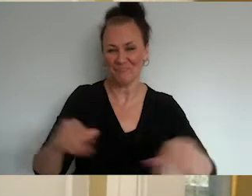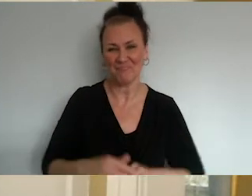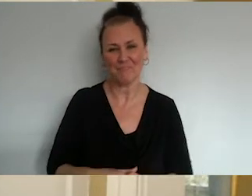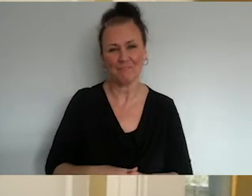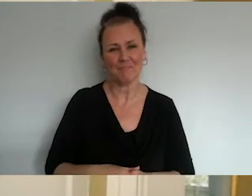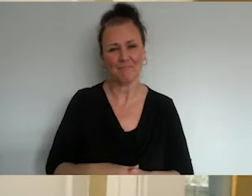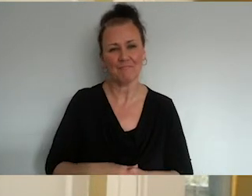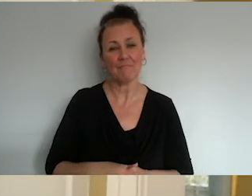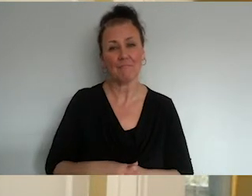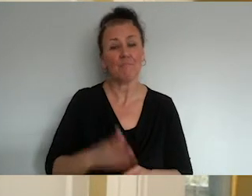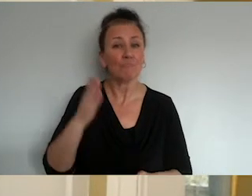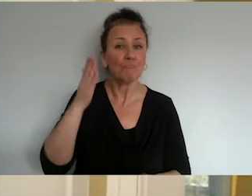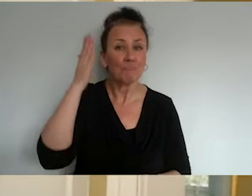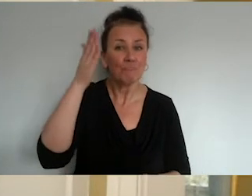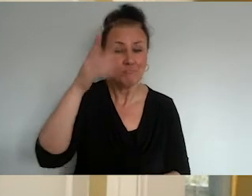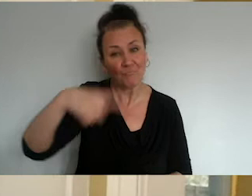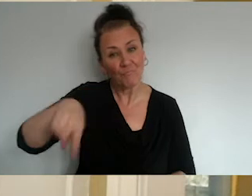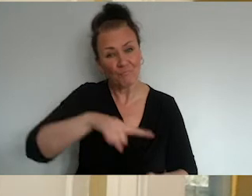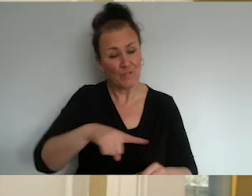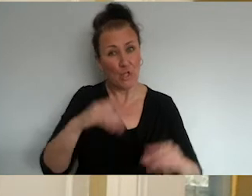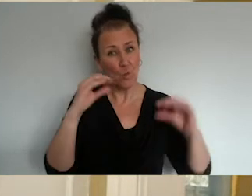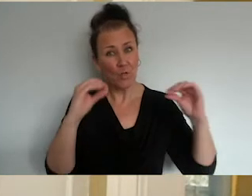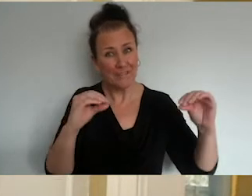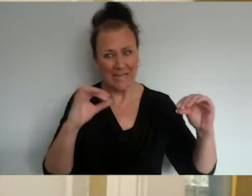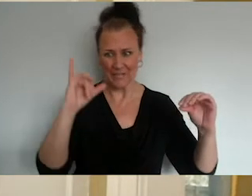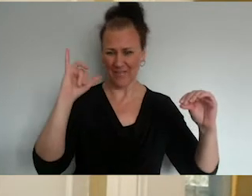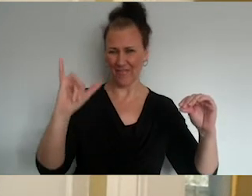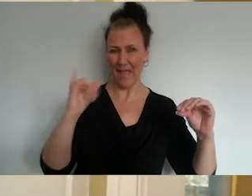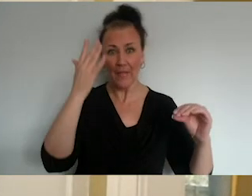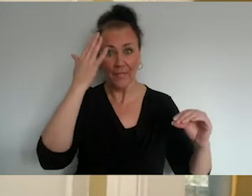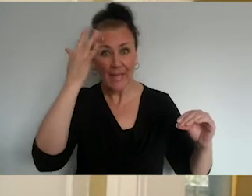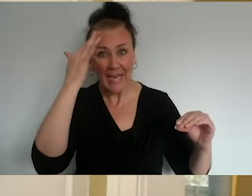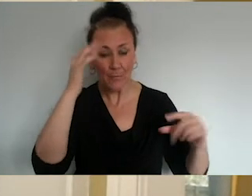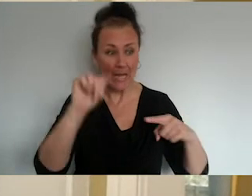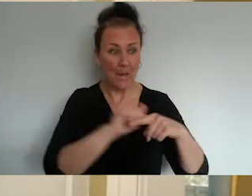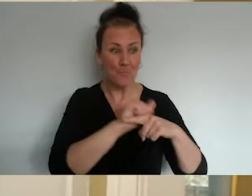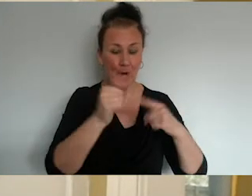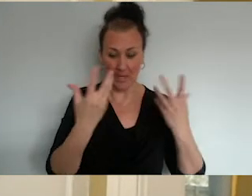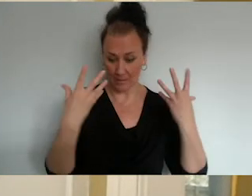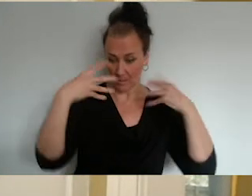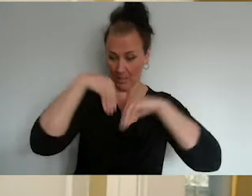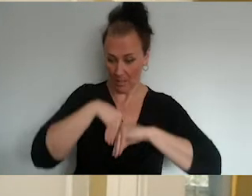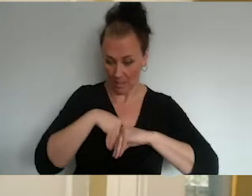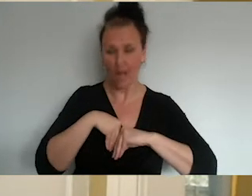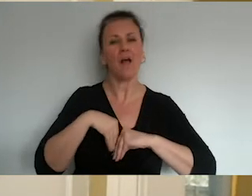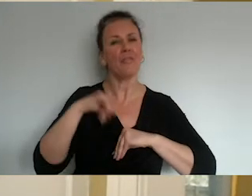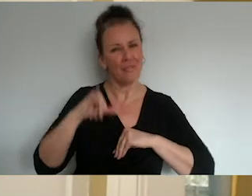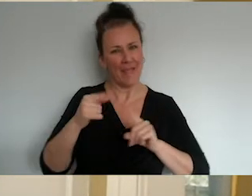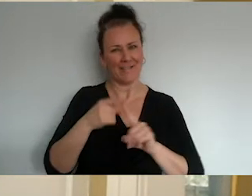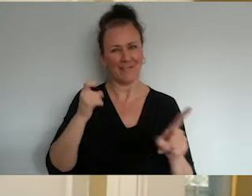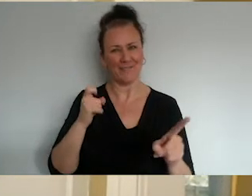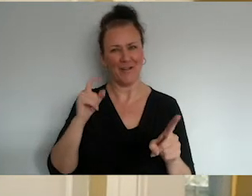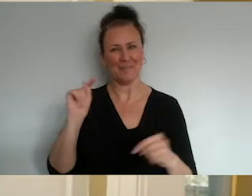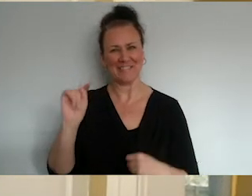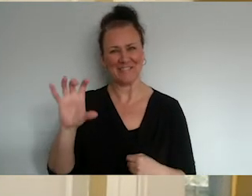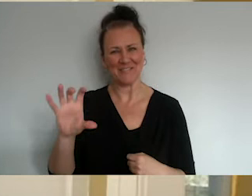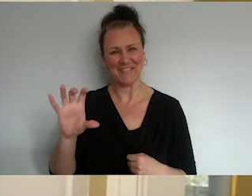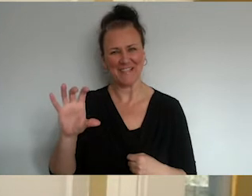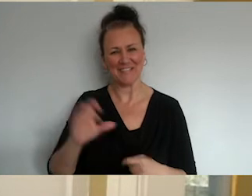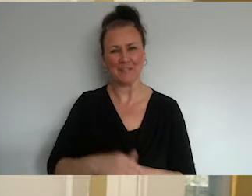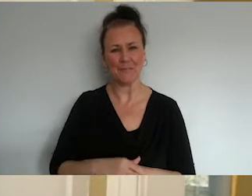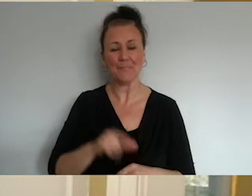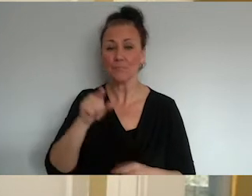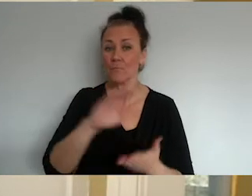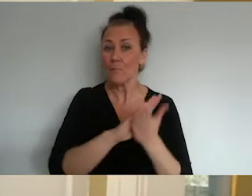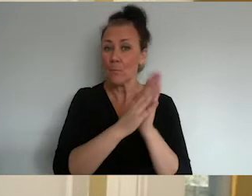of you will teach, tapping the combination of theory and practice that only TC provides. Others will advance human well-being